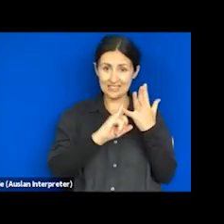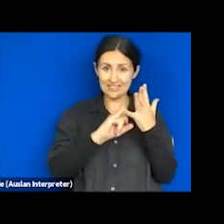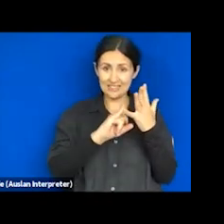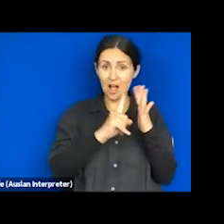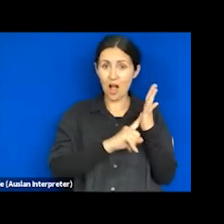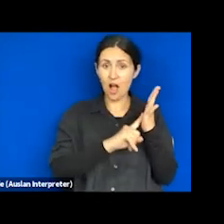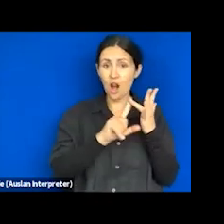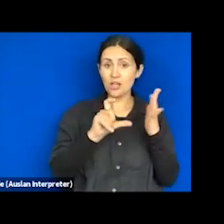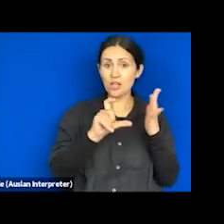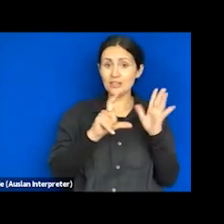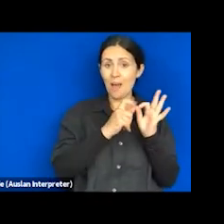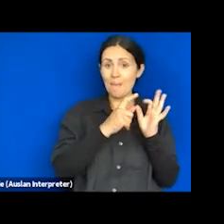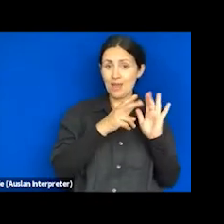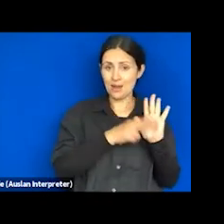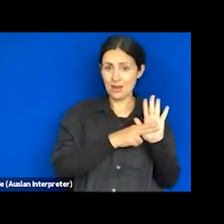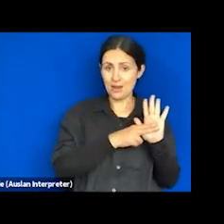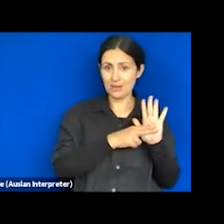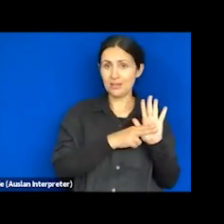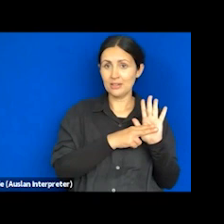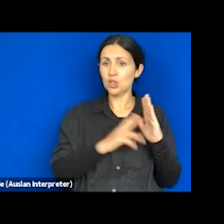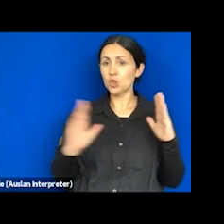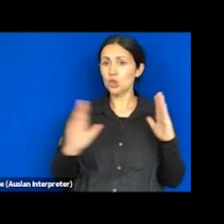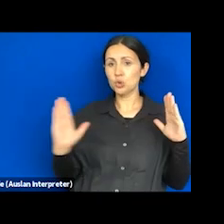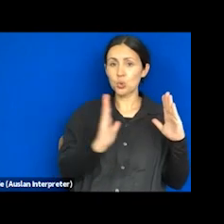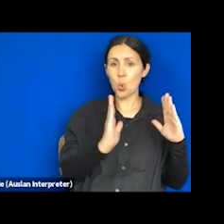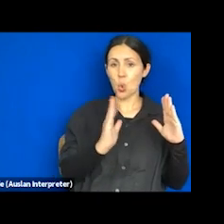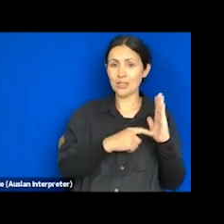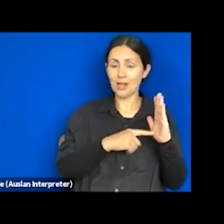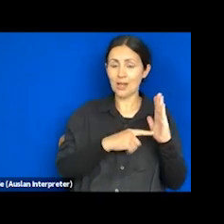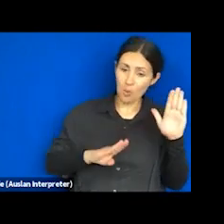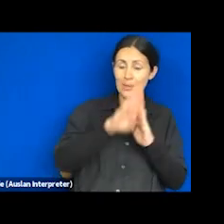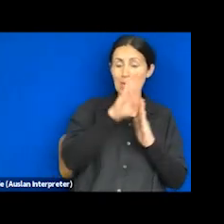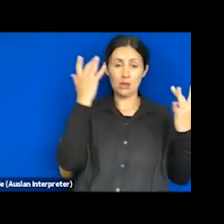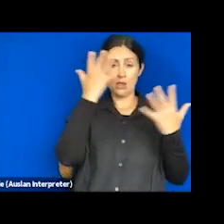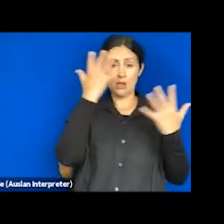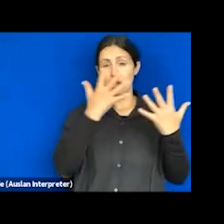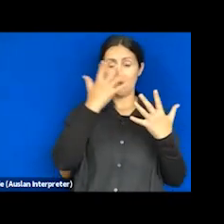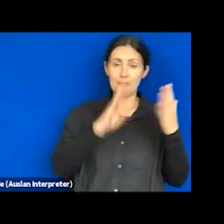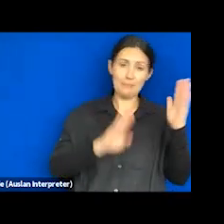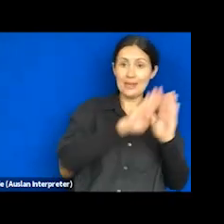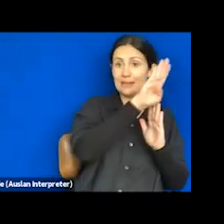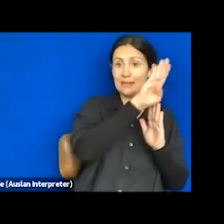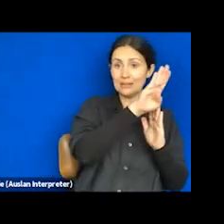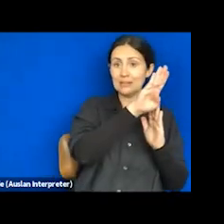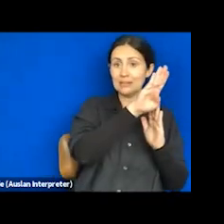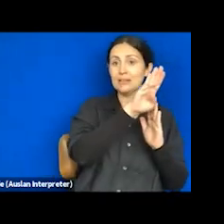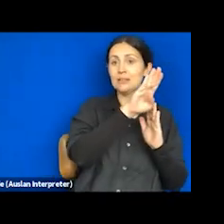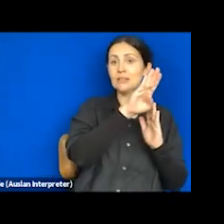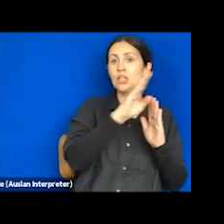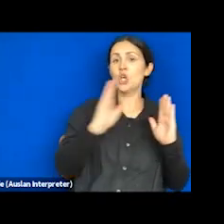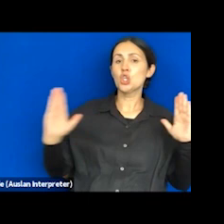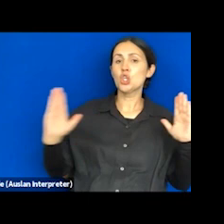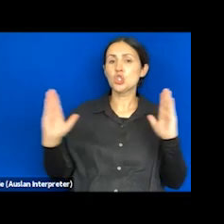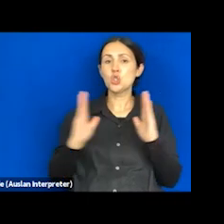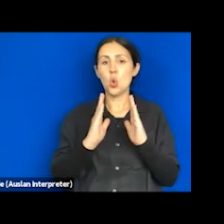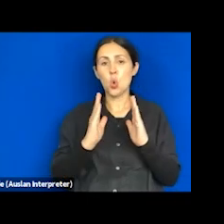a slightly shorter time to peak effect, and a slightly shorter duration of